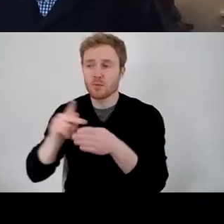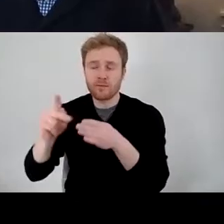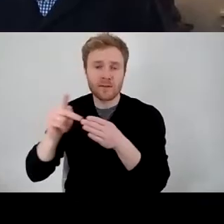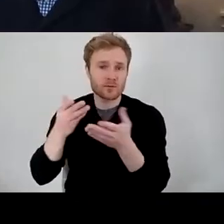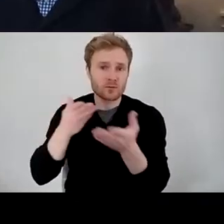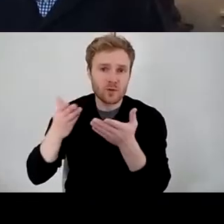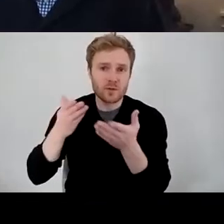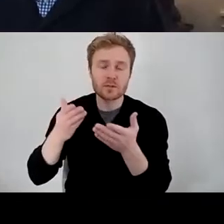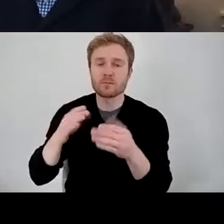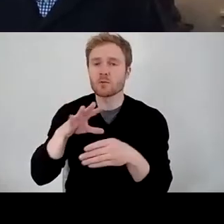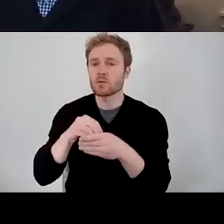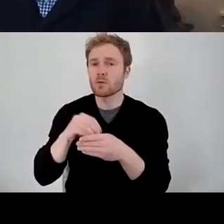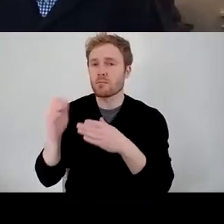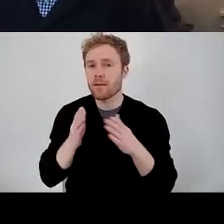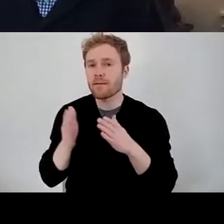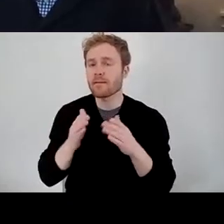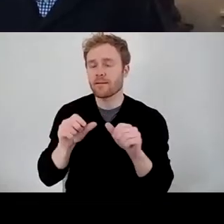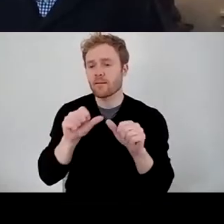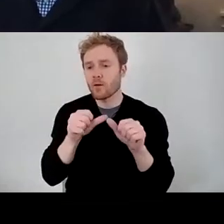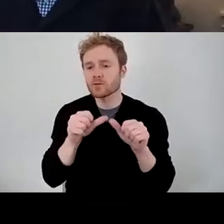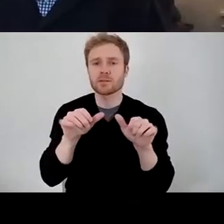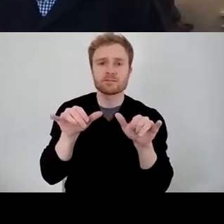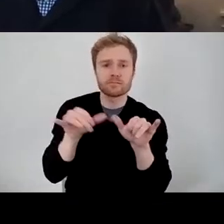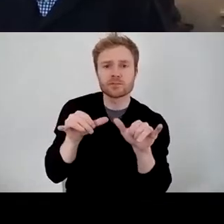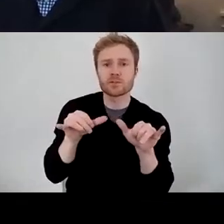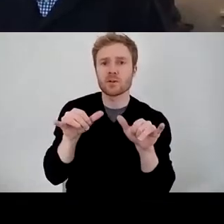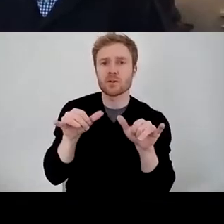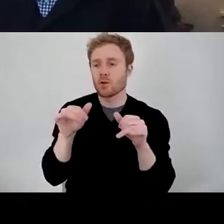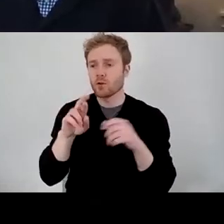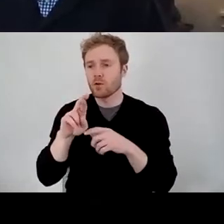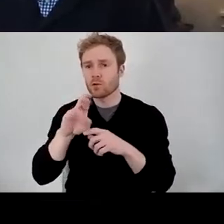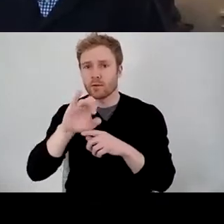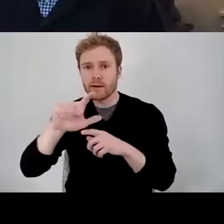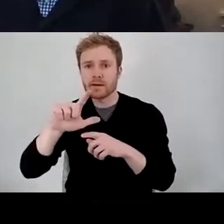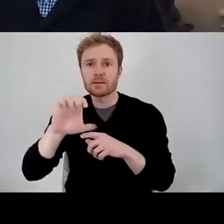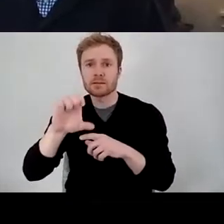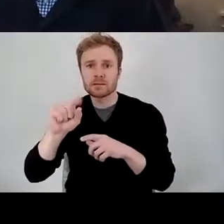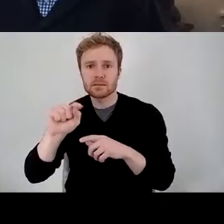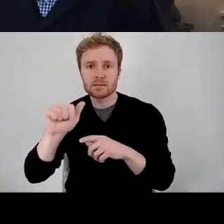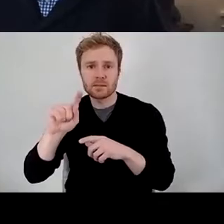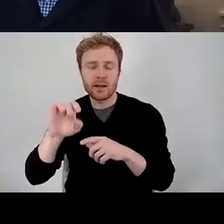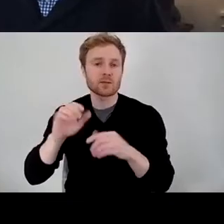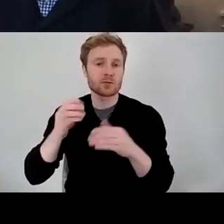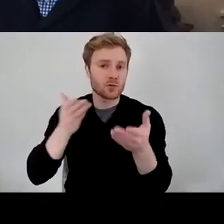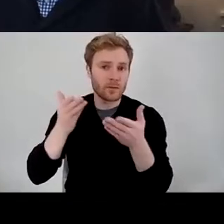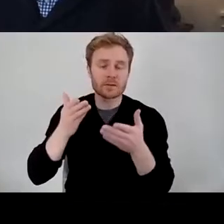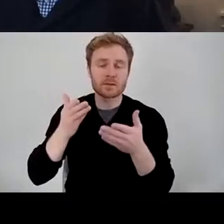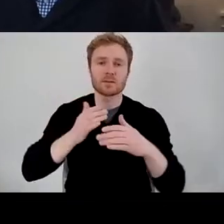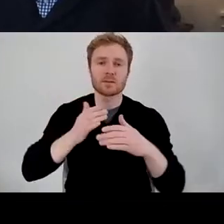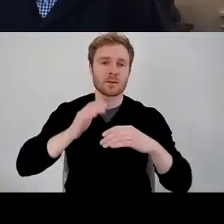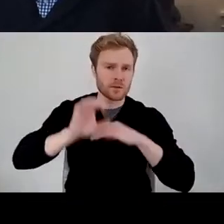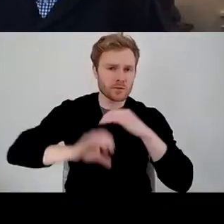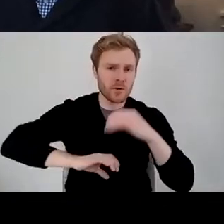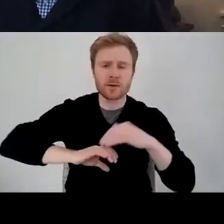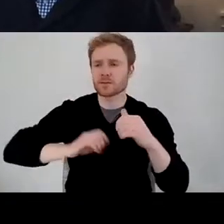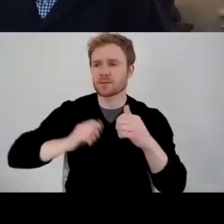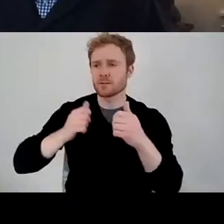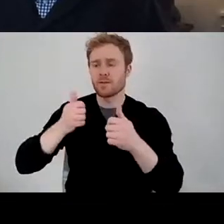resolution amending resolution 849, entitled Providing for the Letting for and During the Calendar